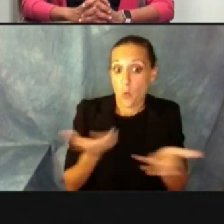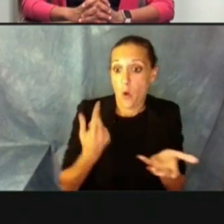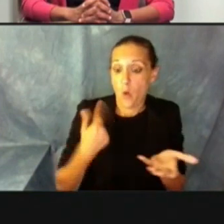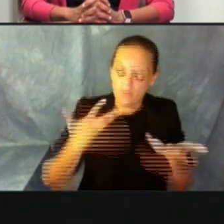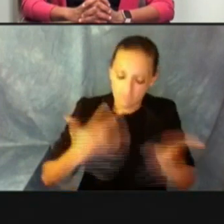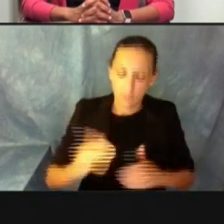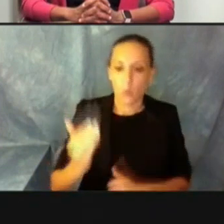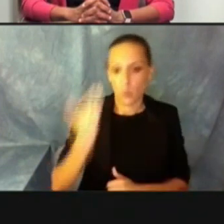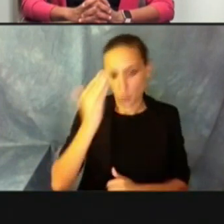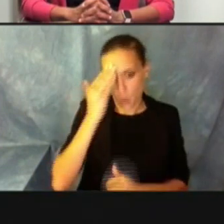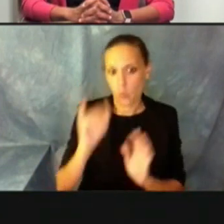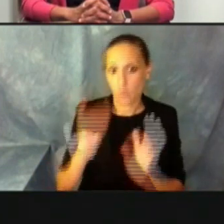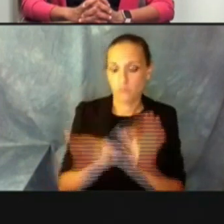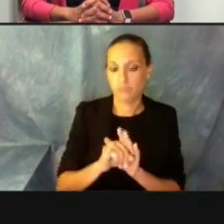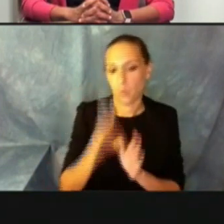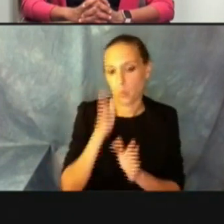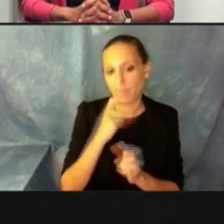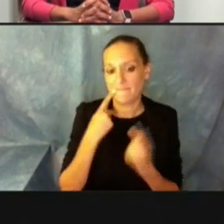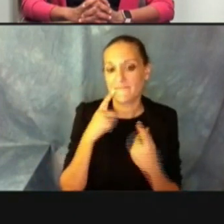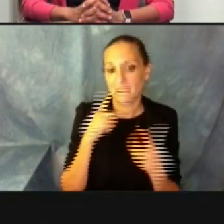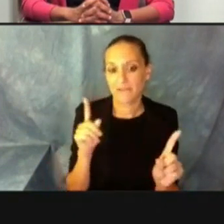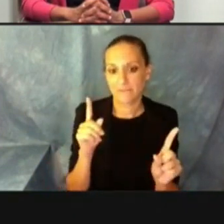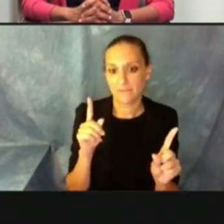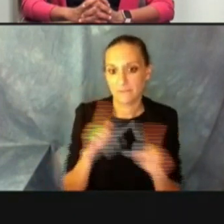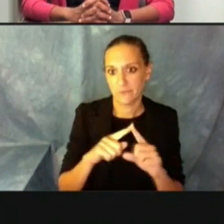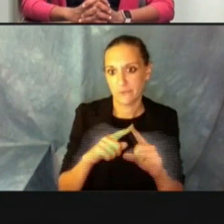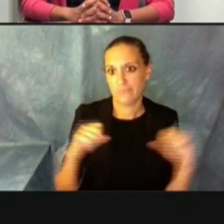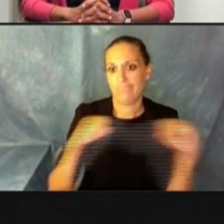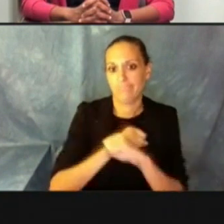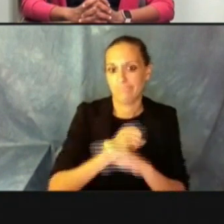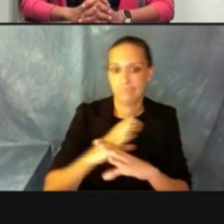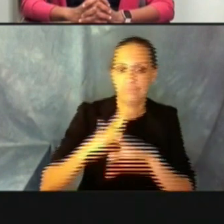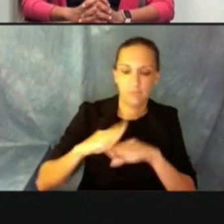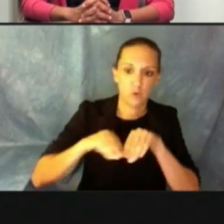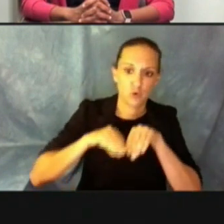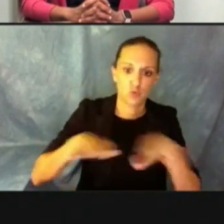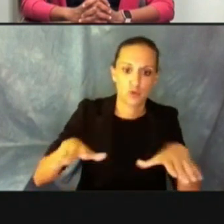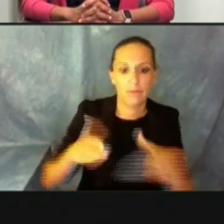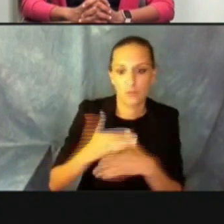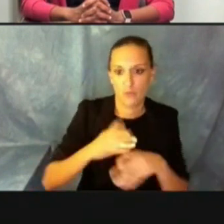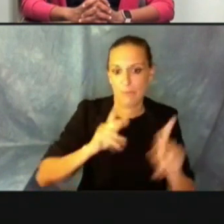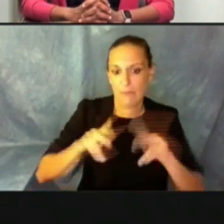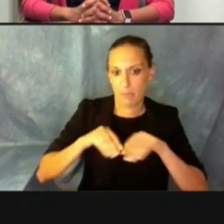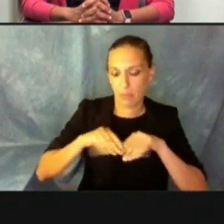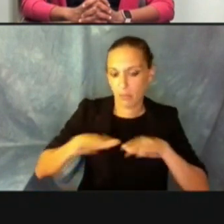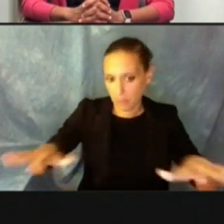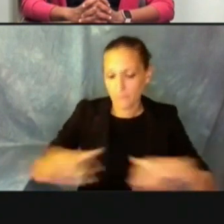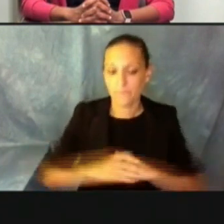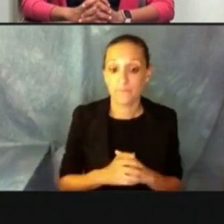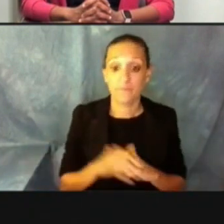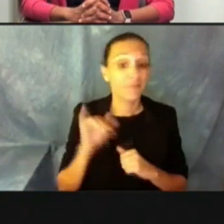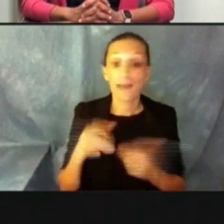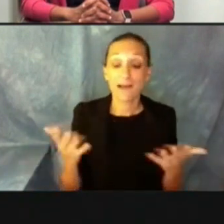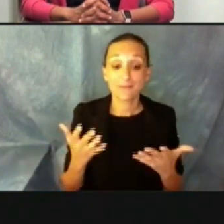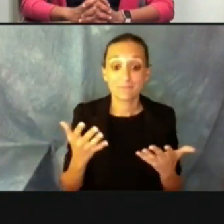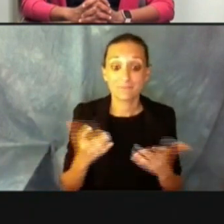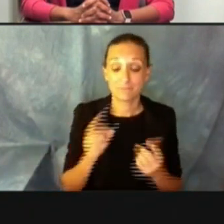to be effective at combating the spread between people. And that is